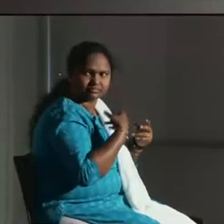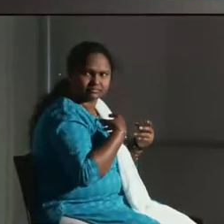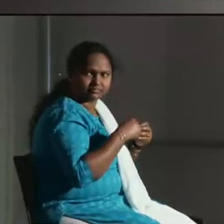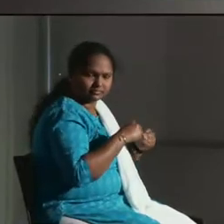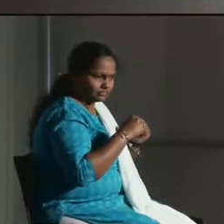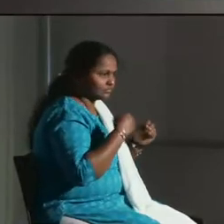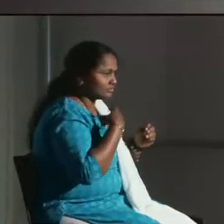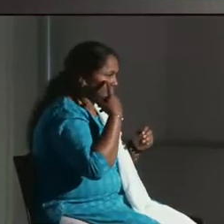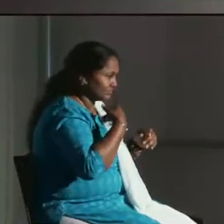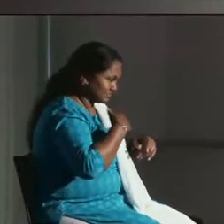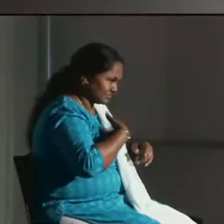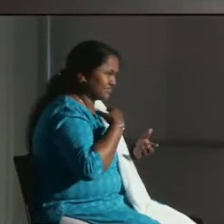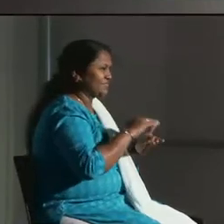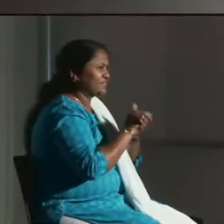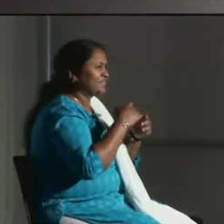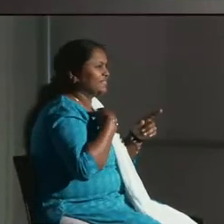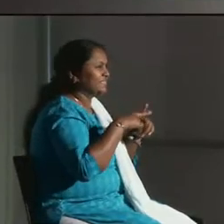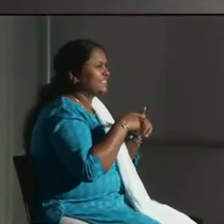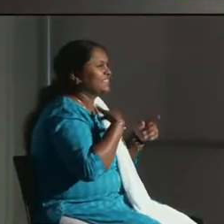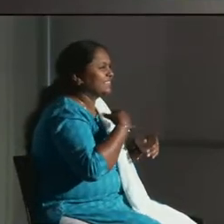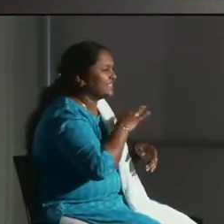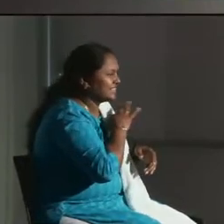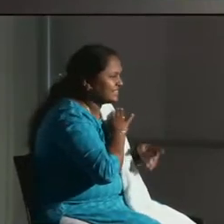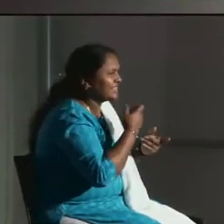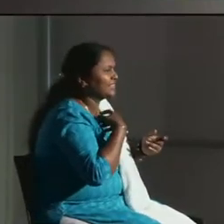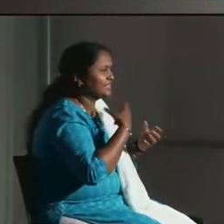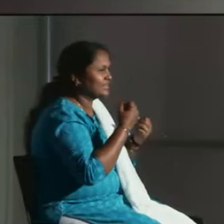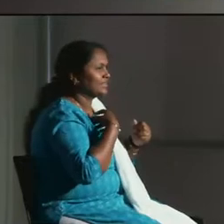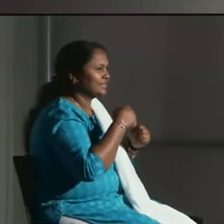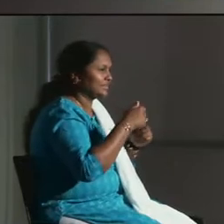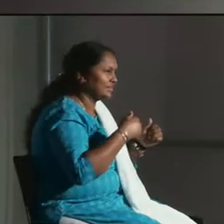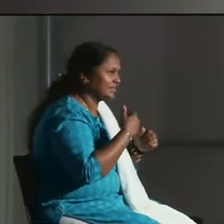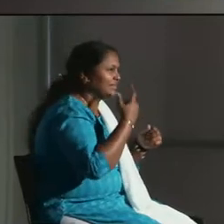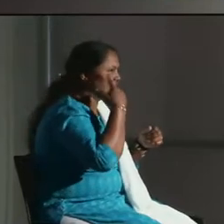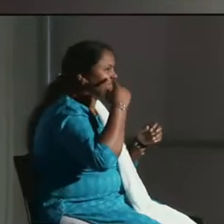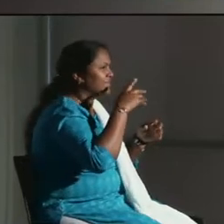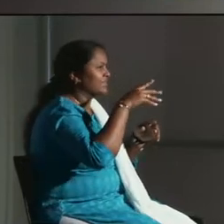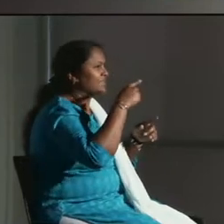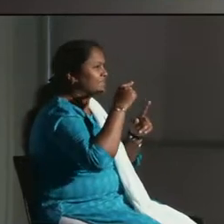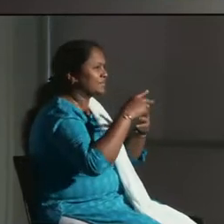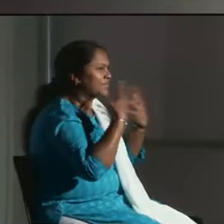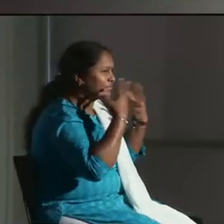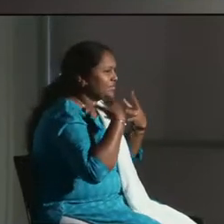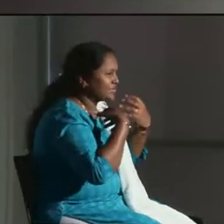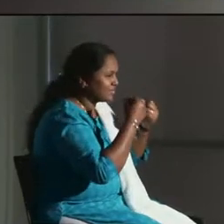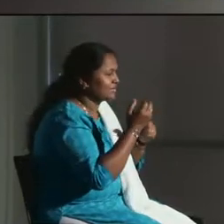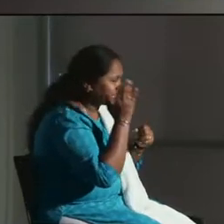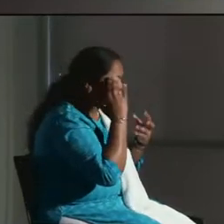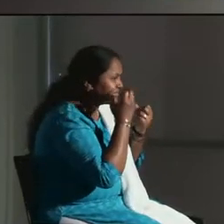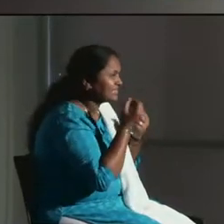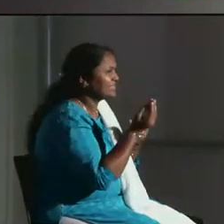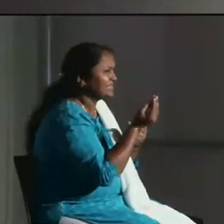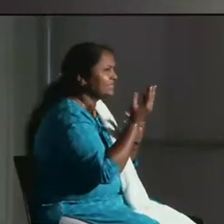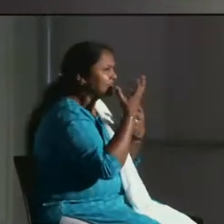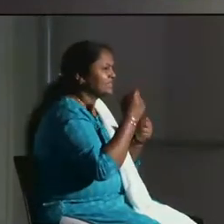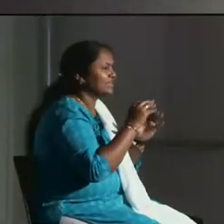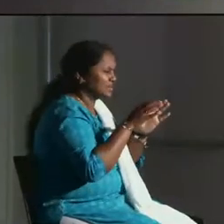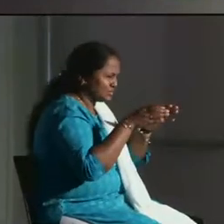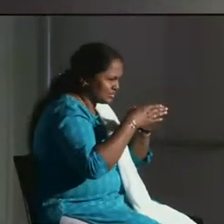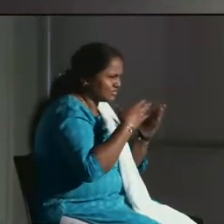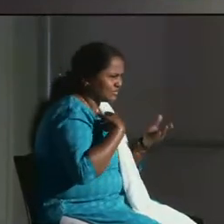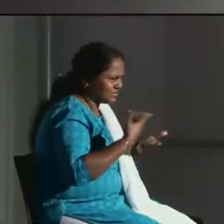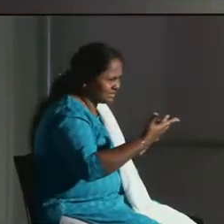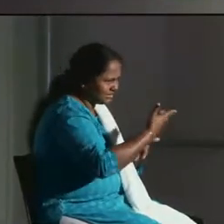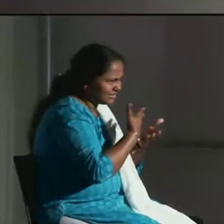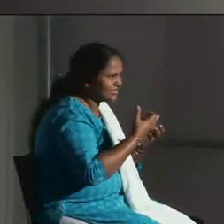to make a wish for myself. And I said, I want to sleep in Bangalore's Cubbon Park. So the next year, a small group of us, Action